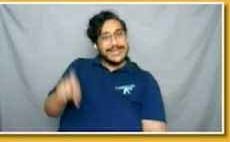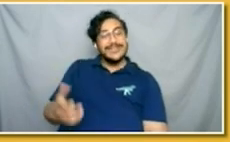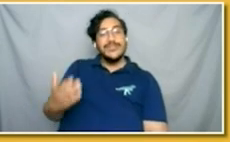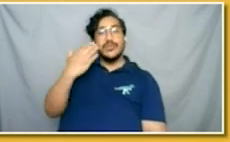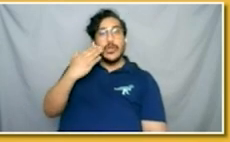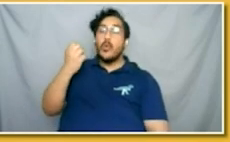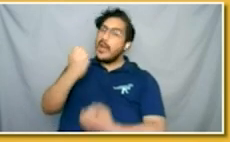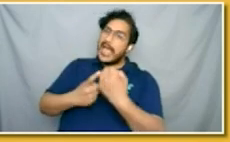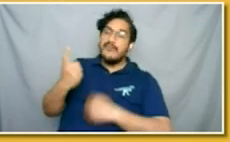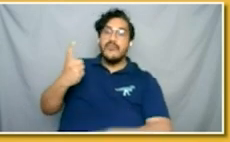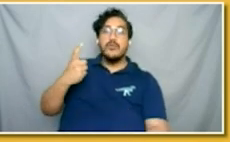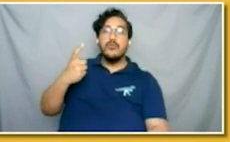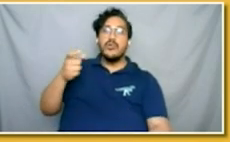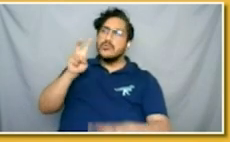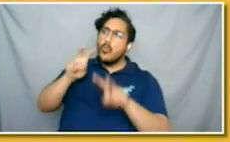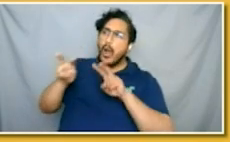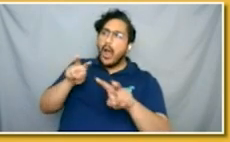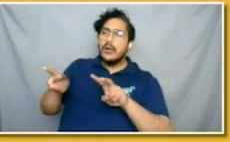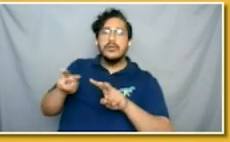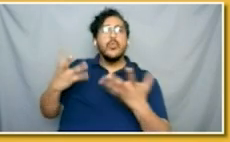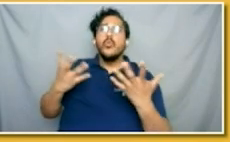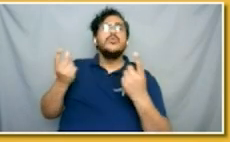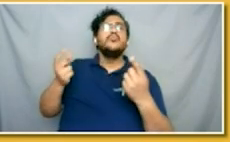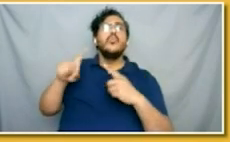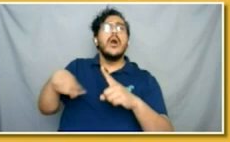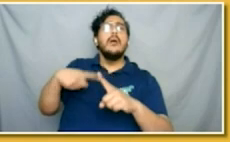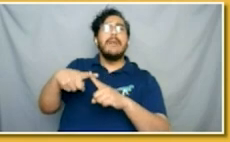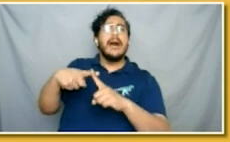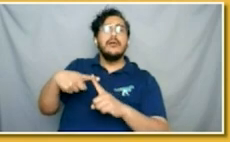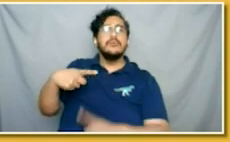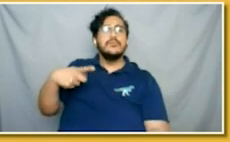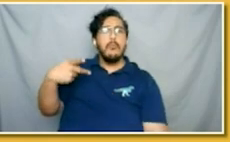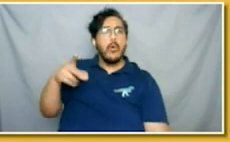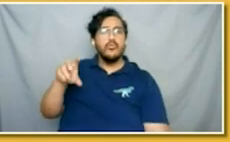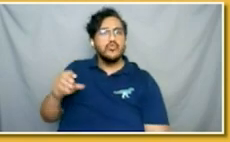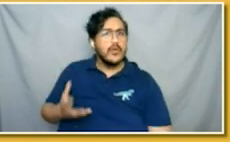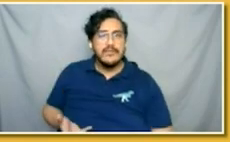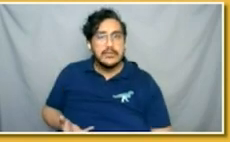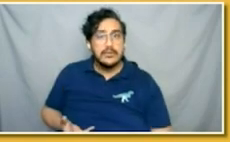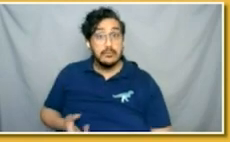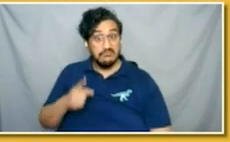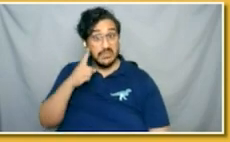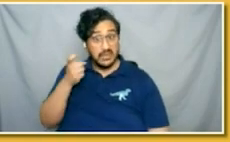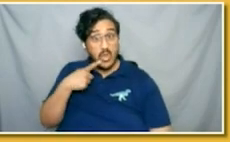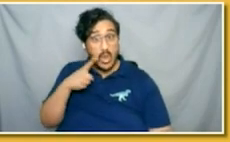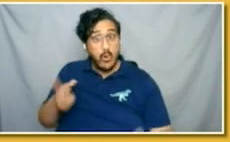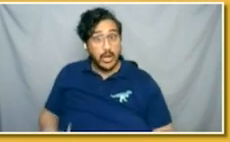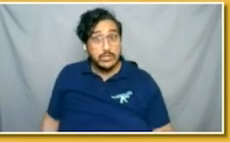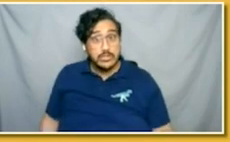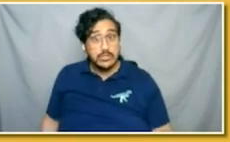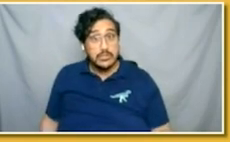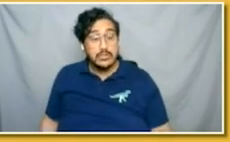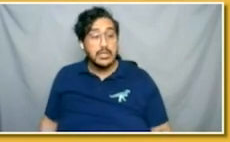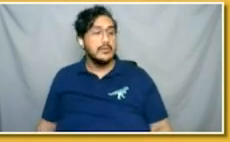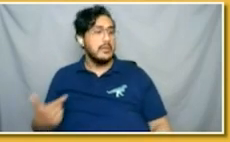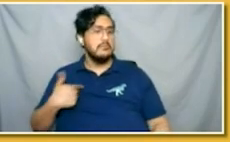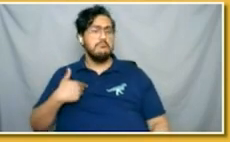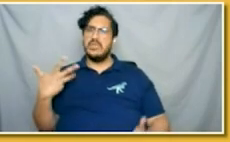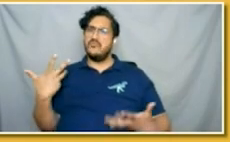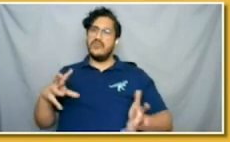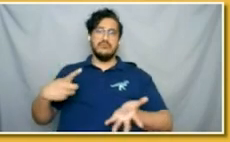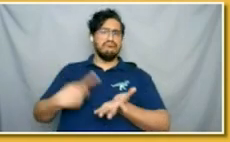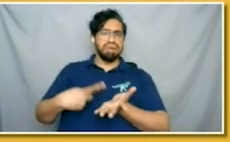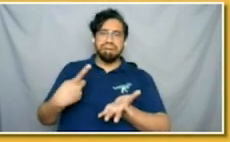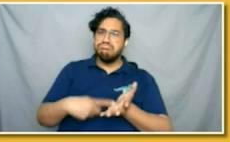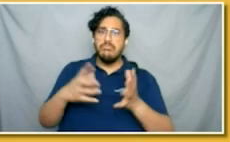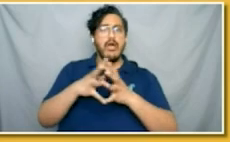are you going to do about the Postal Service, because it works. You know, I've talked to a lot of Congress